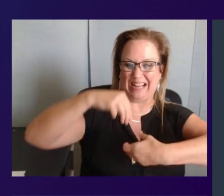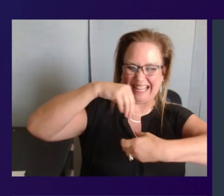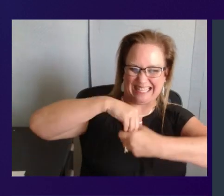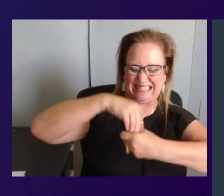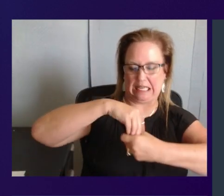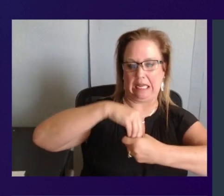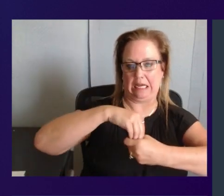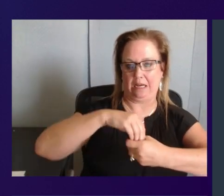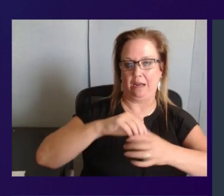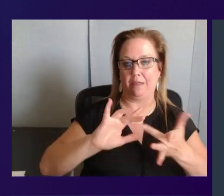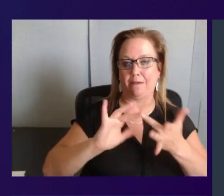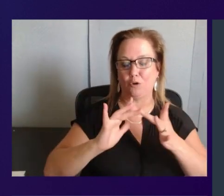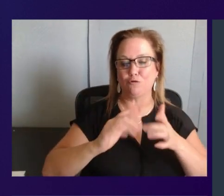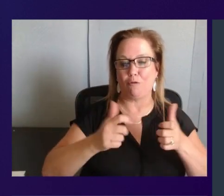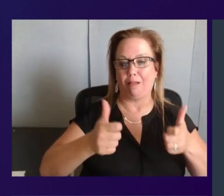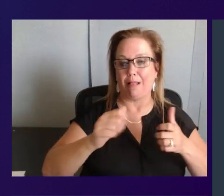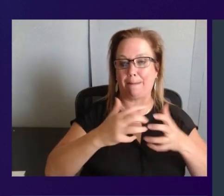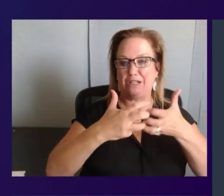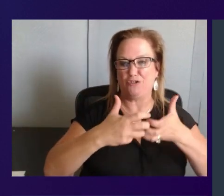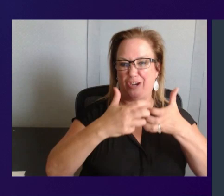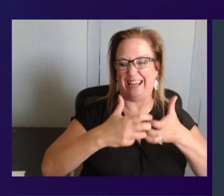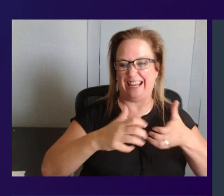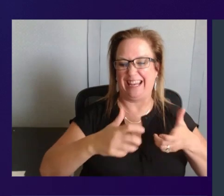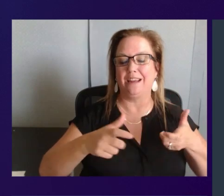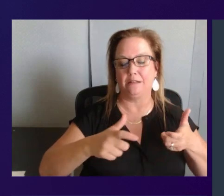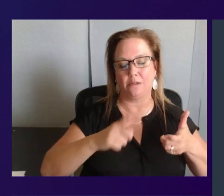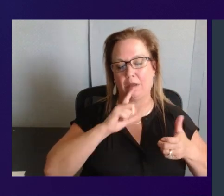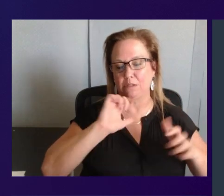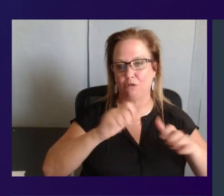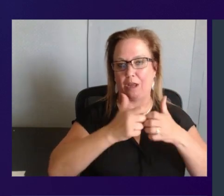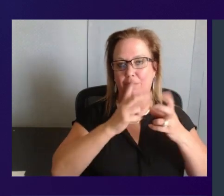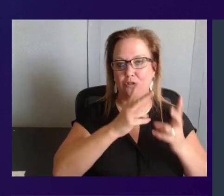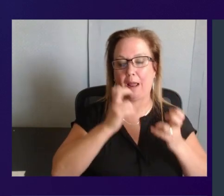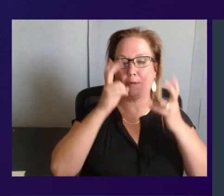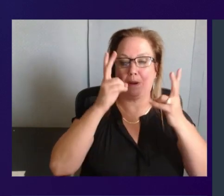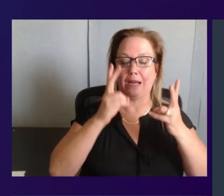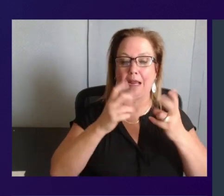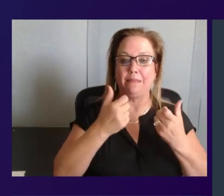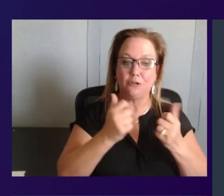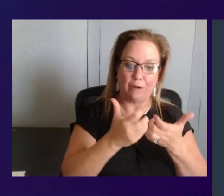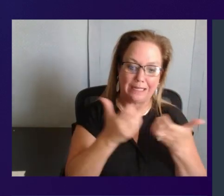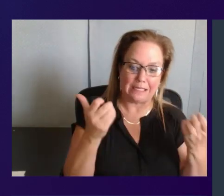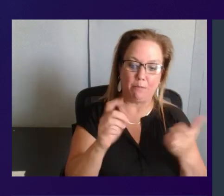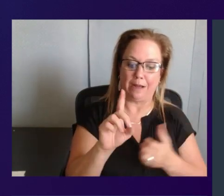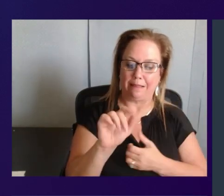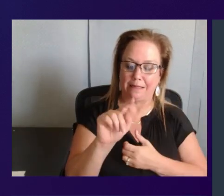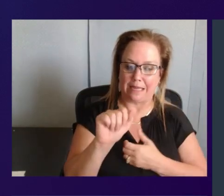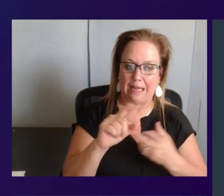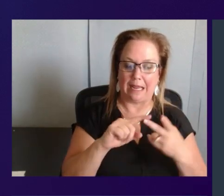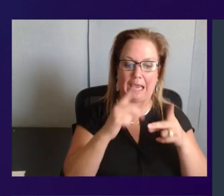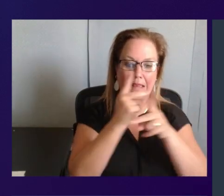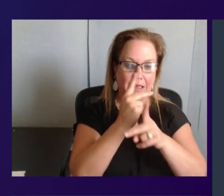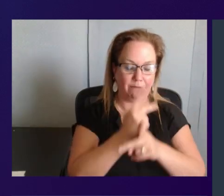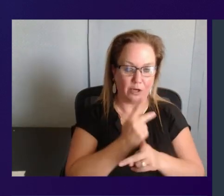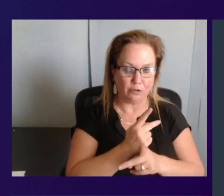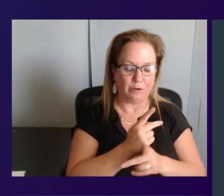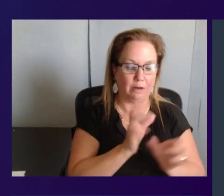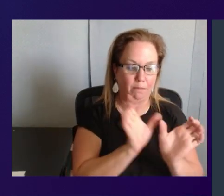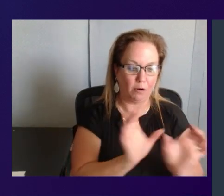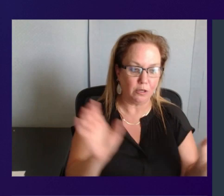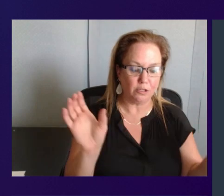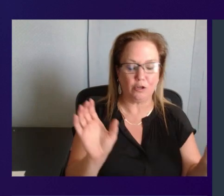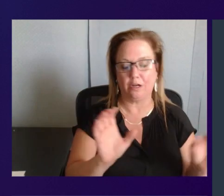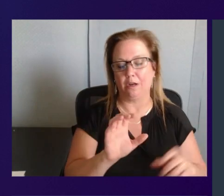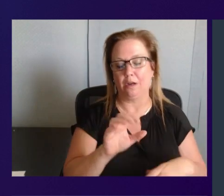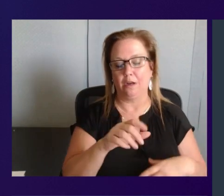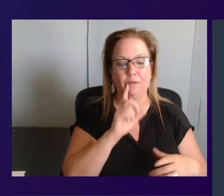the virtual machine, which made it a real challenge to upgrade. They tried separating out the data and the configurations through partitioning, through